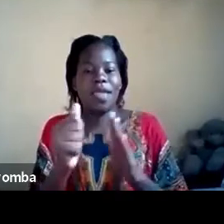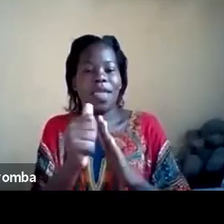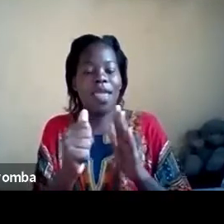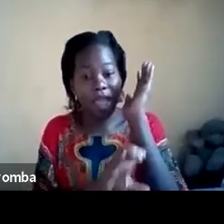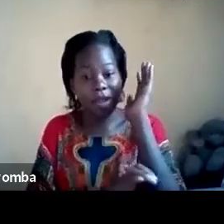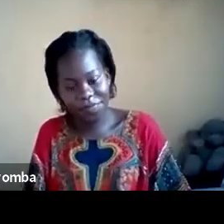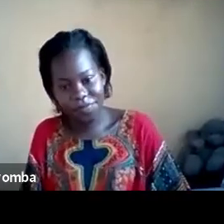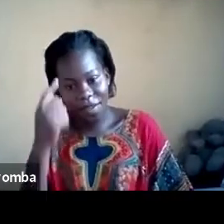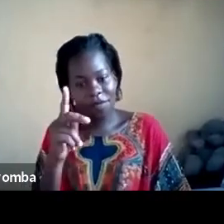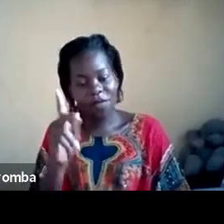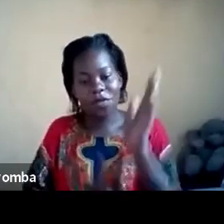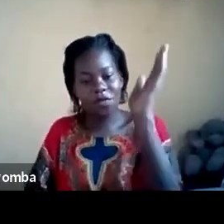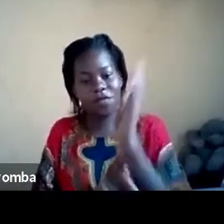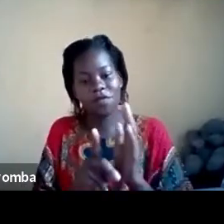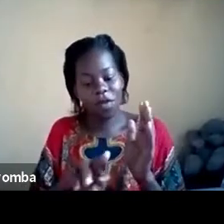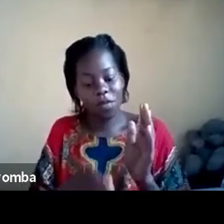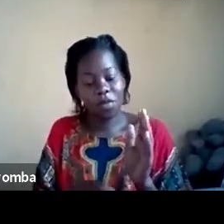minerals program.